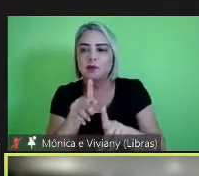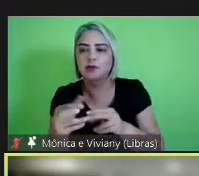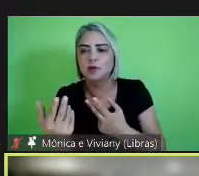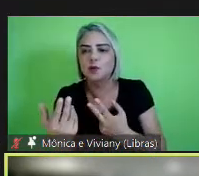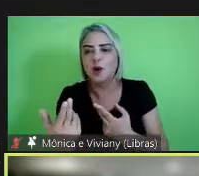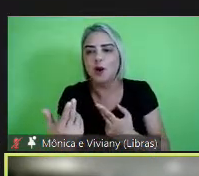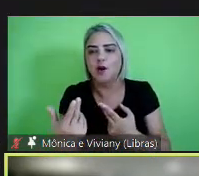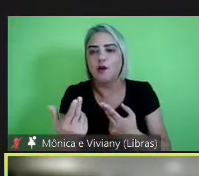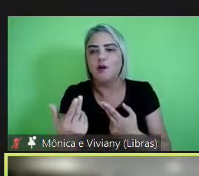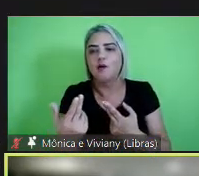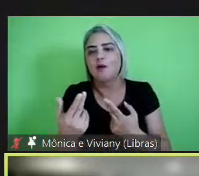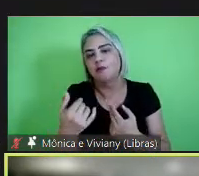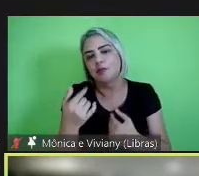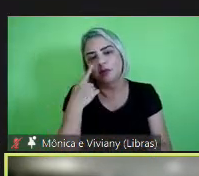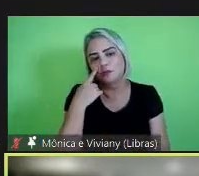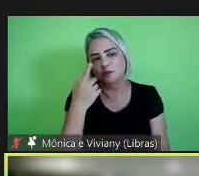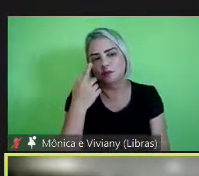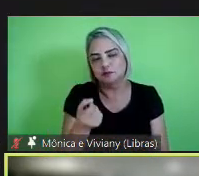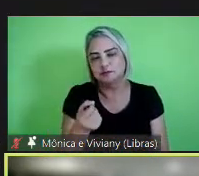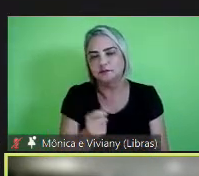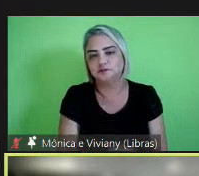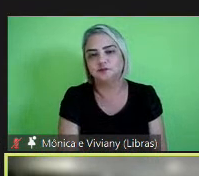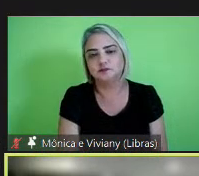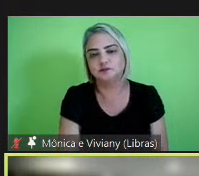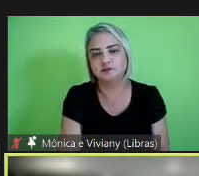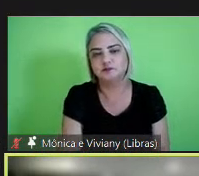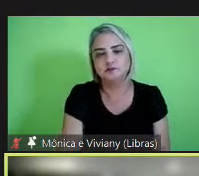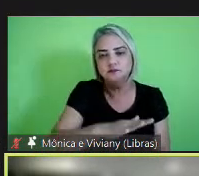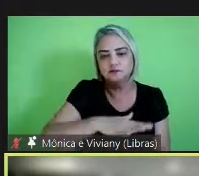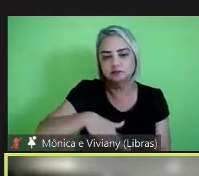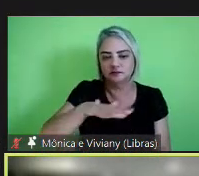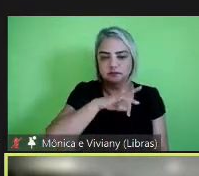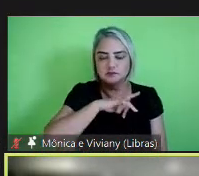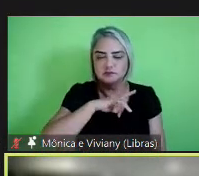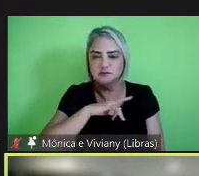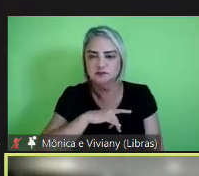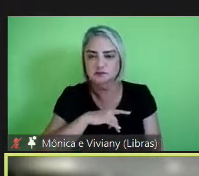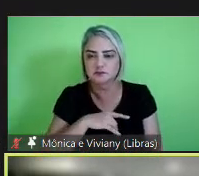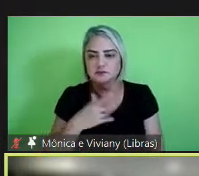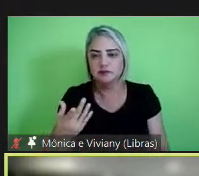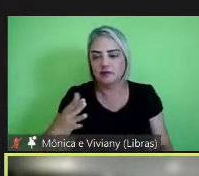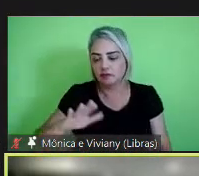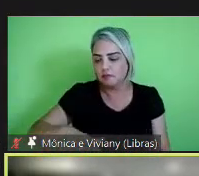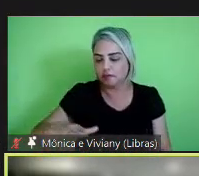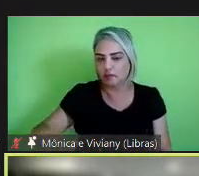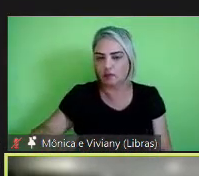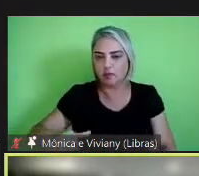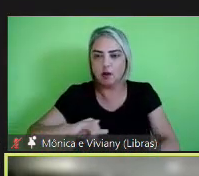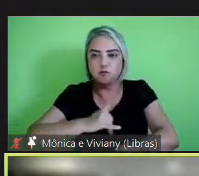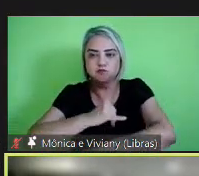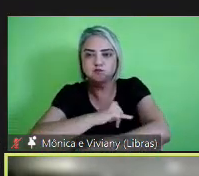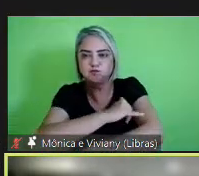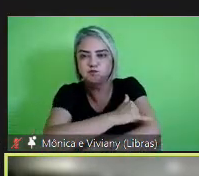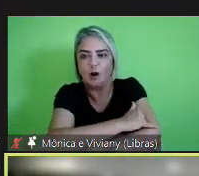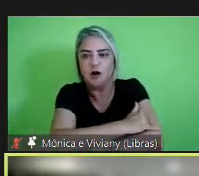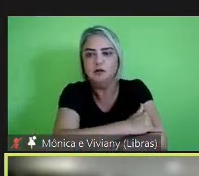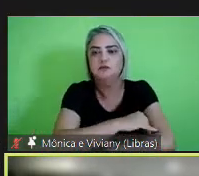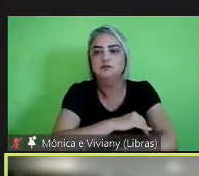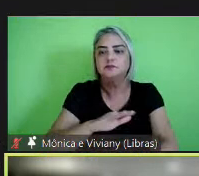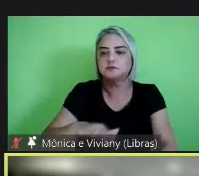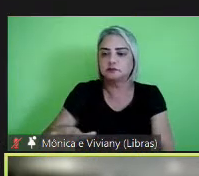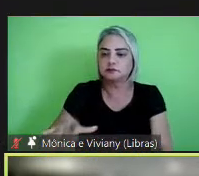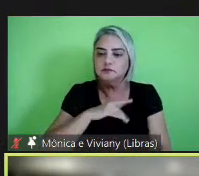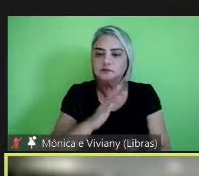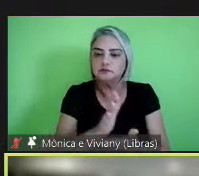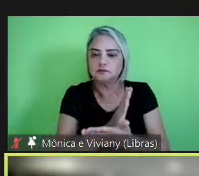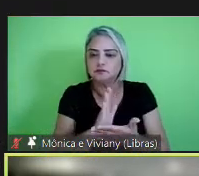gap between the children living with obesity in the least to most deprived has grown. So in